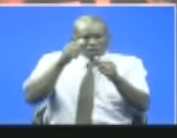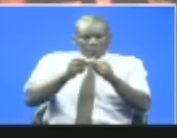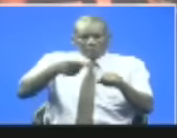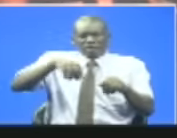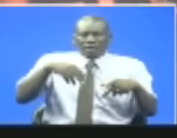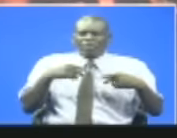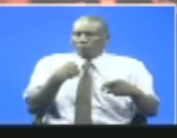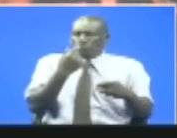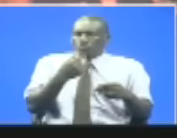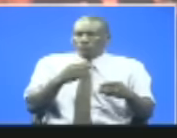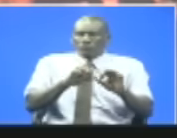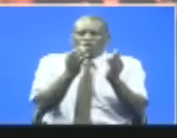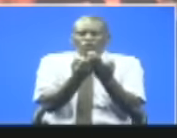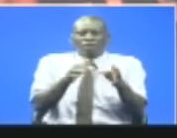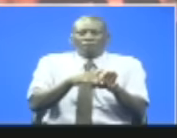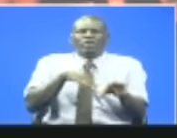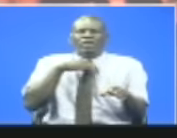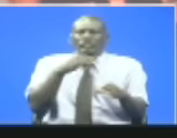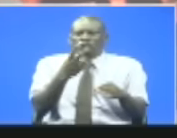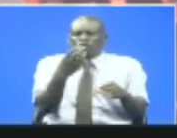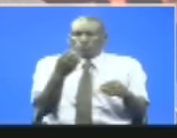their loved ones in 2007.